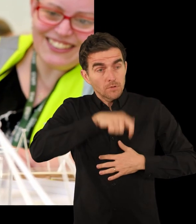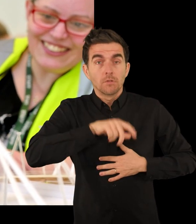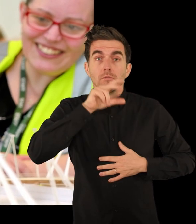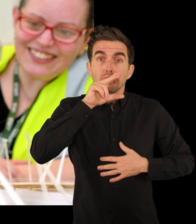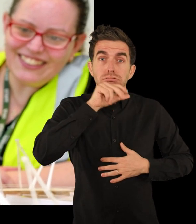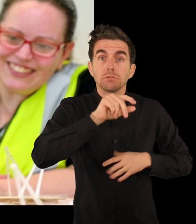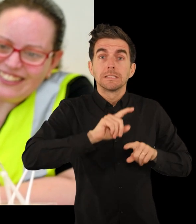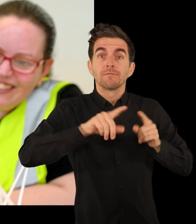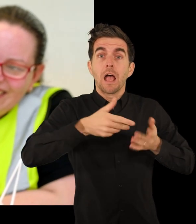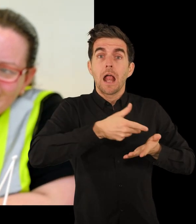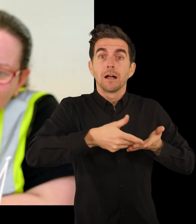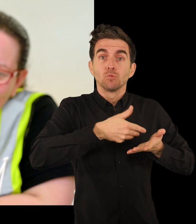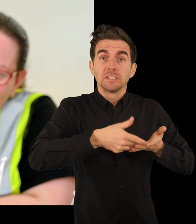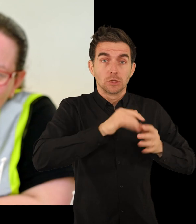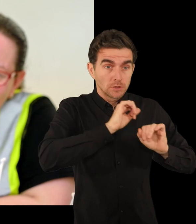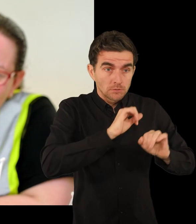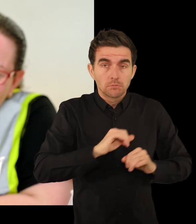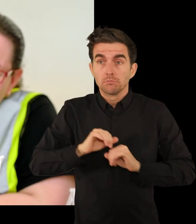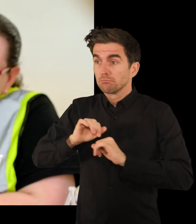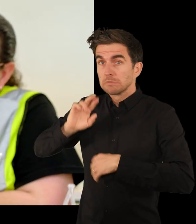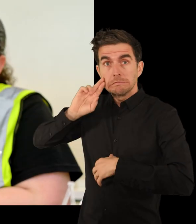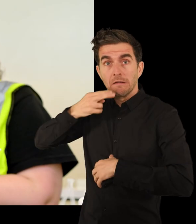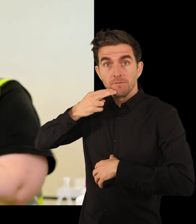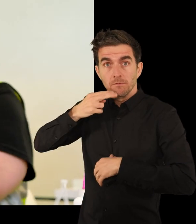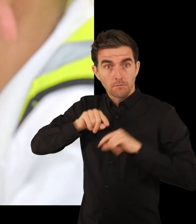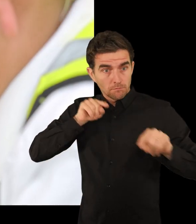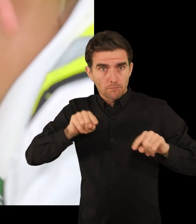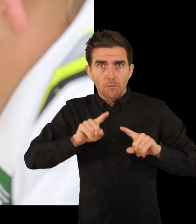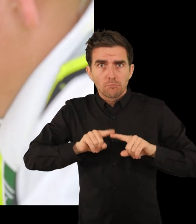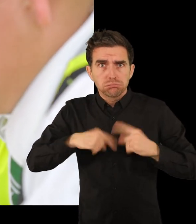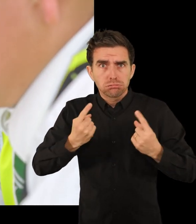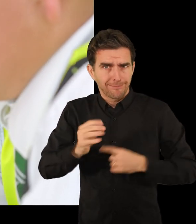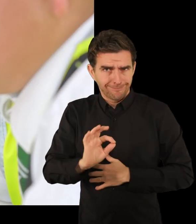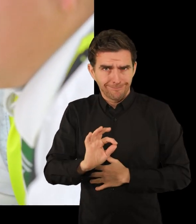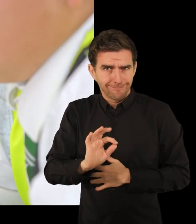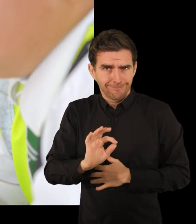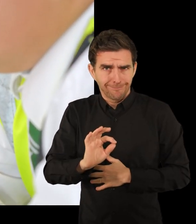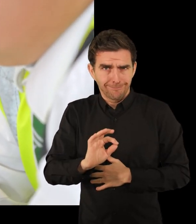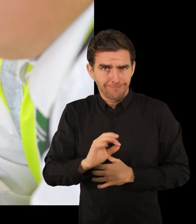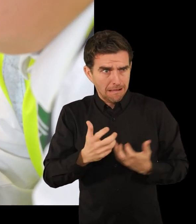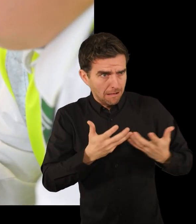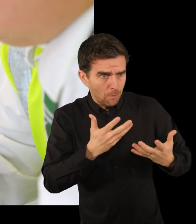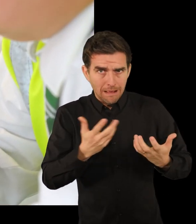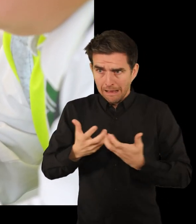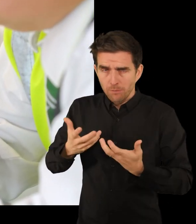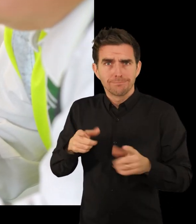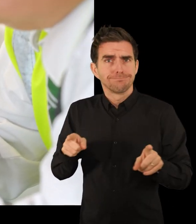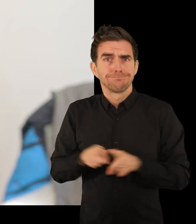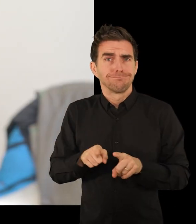There's no differentiation between somebody who speaks a completely different language or is